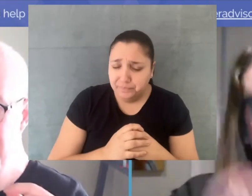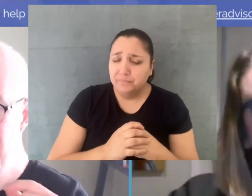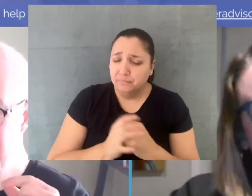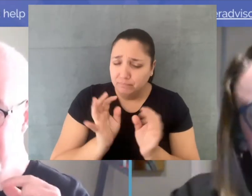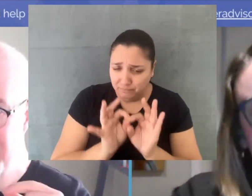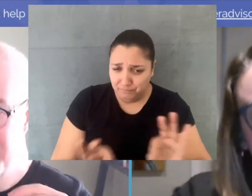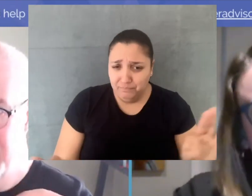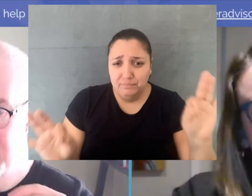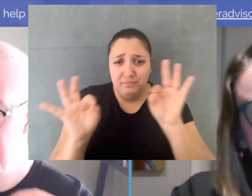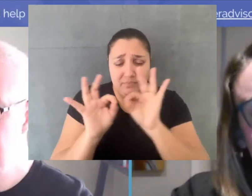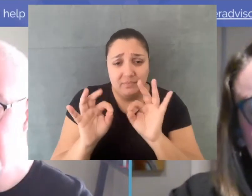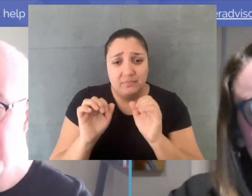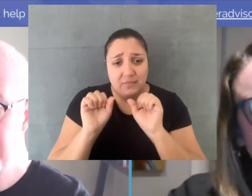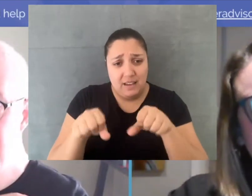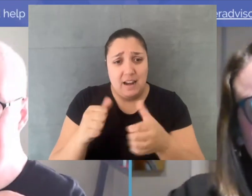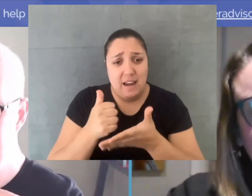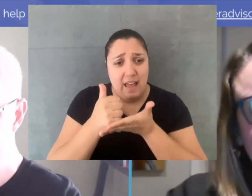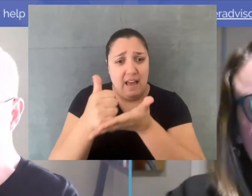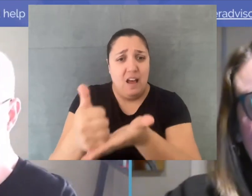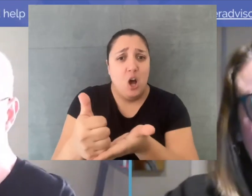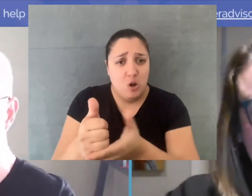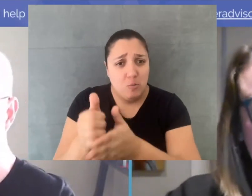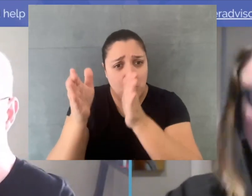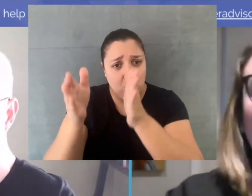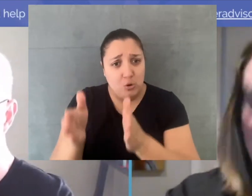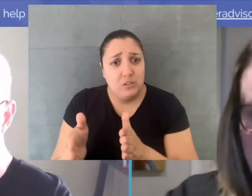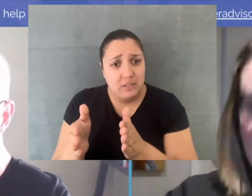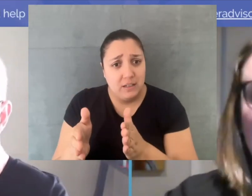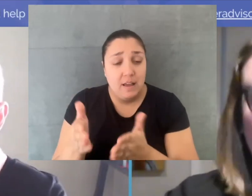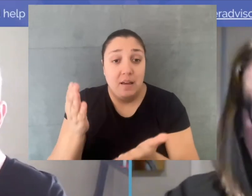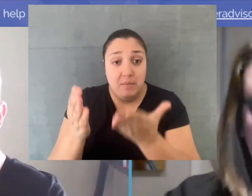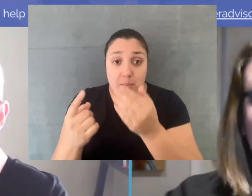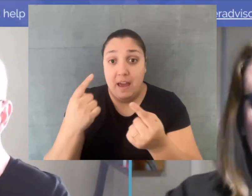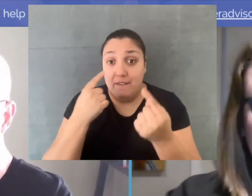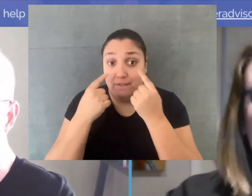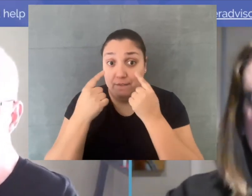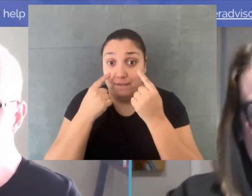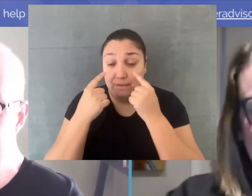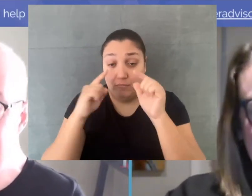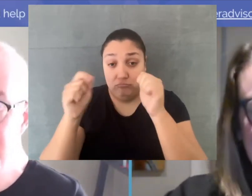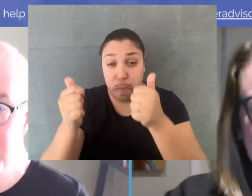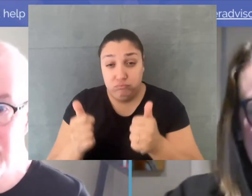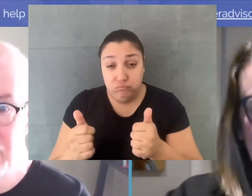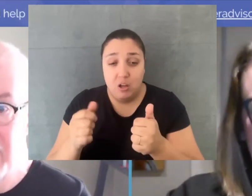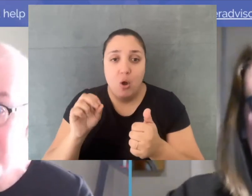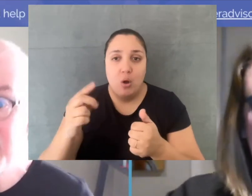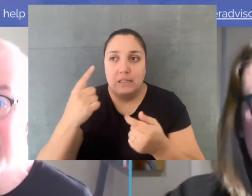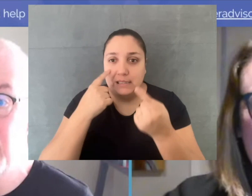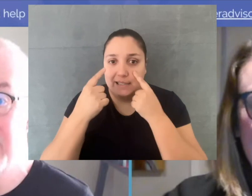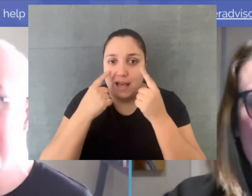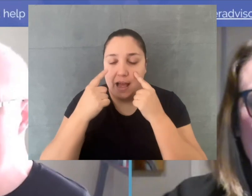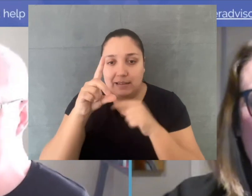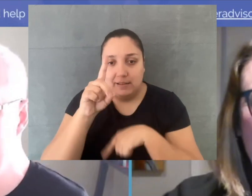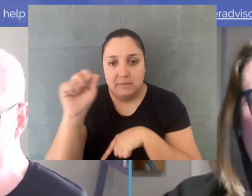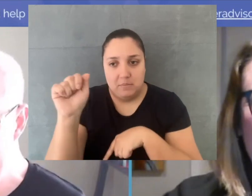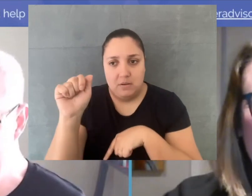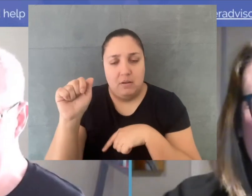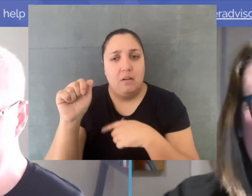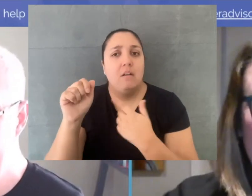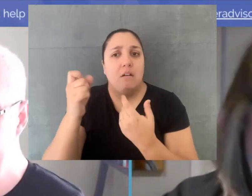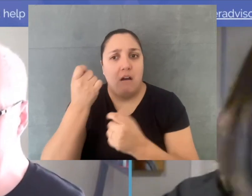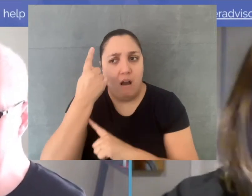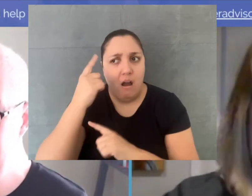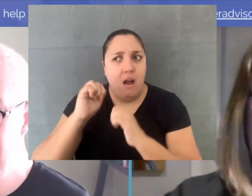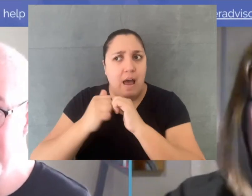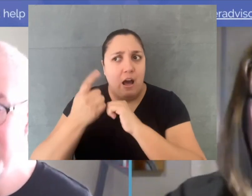help somebody who has sight disabilities to be able to understand where that link is going to lead them.